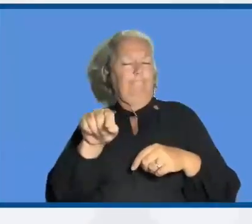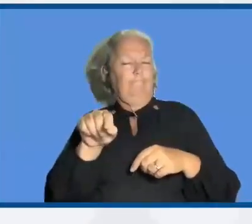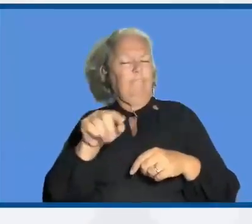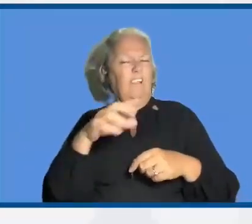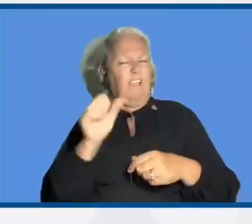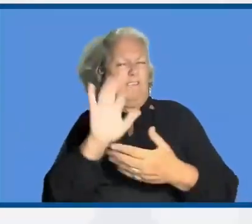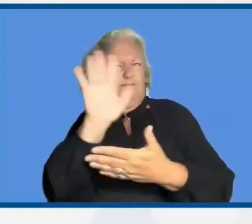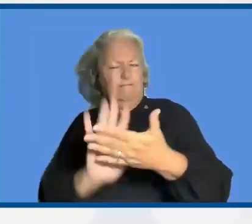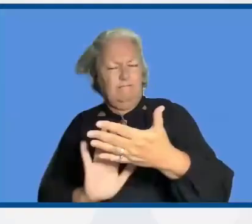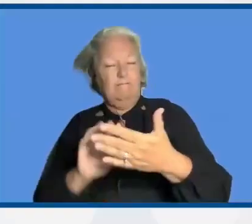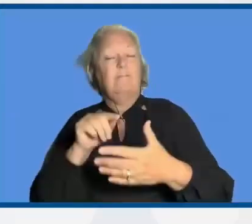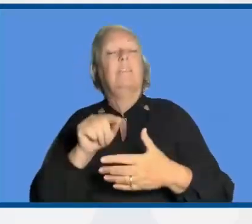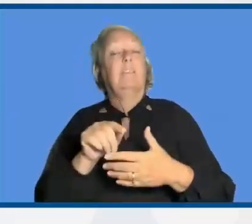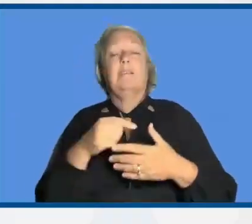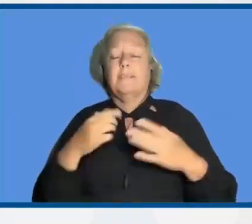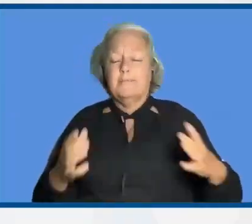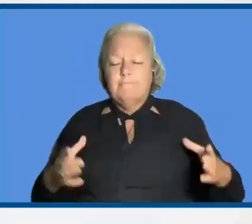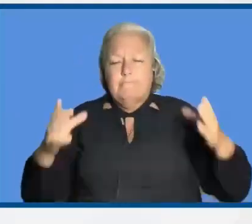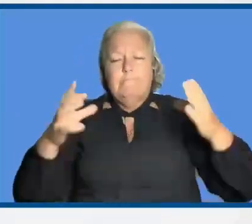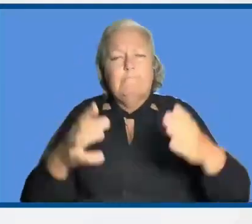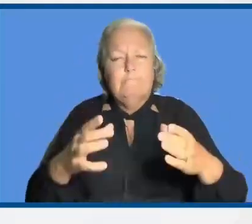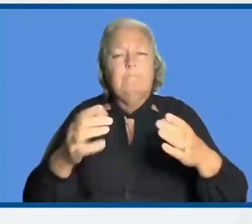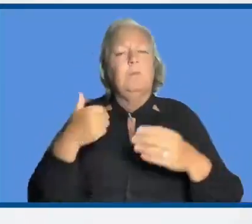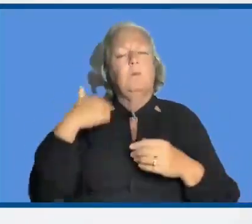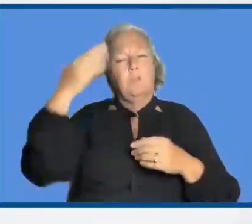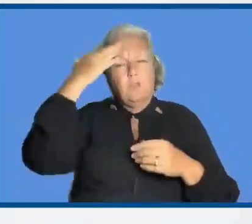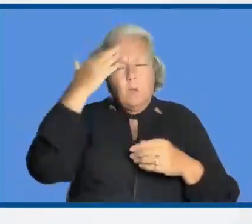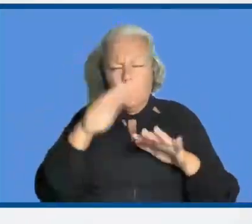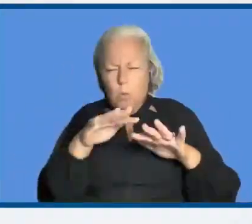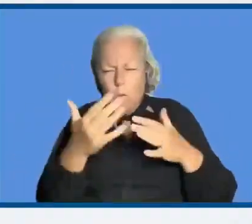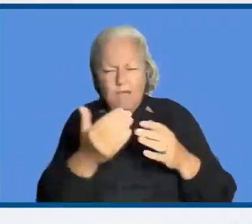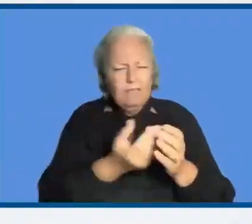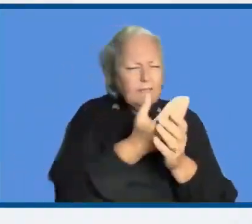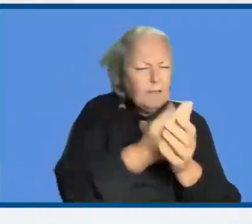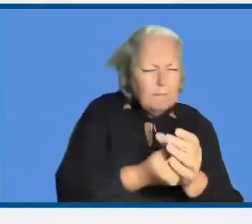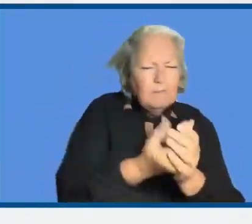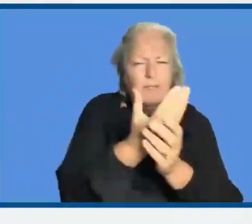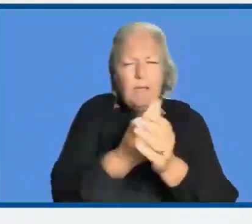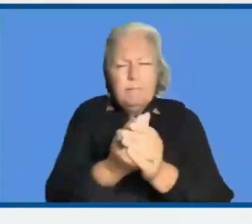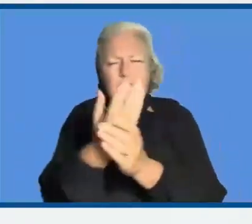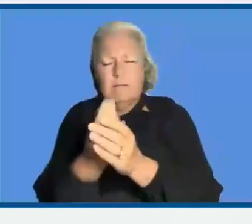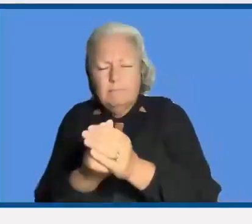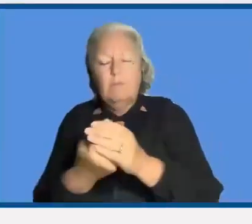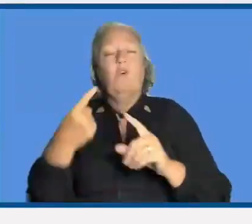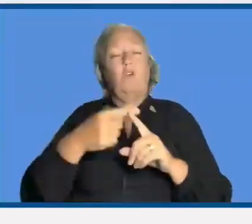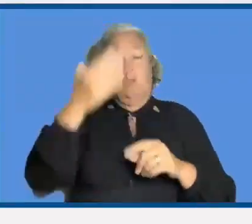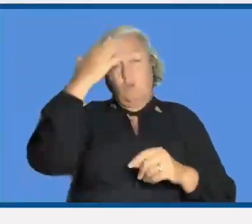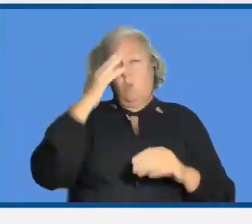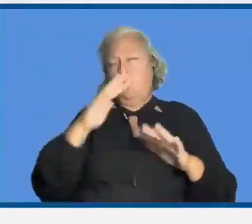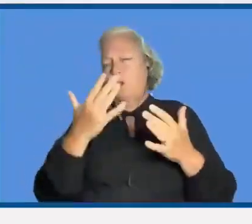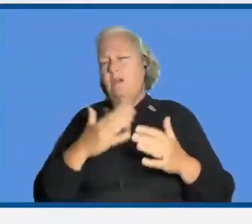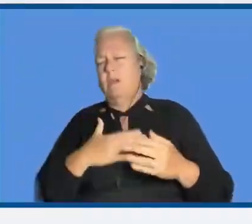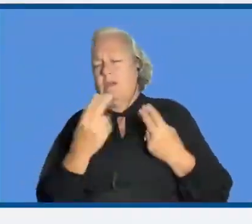that entailed identifying gaps and proposing regional priorities for a better